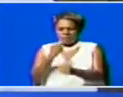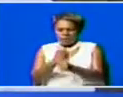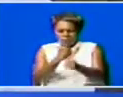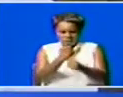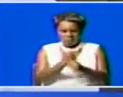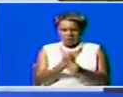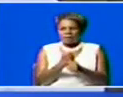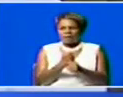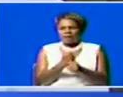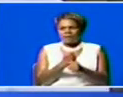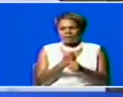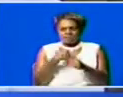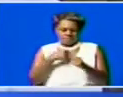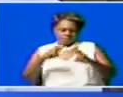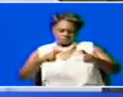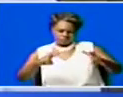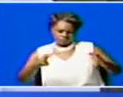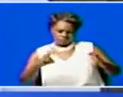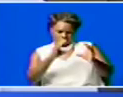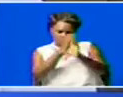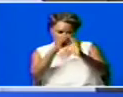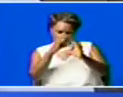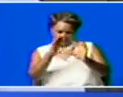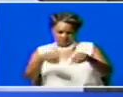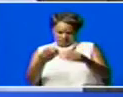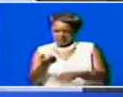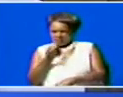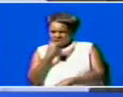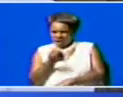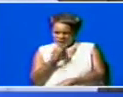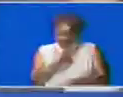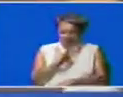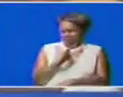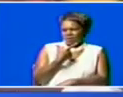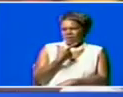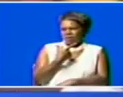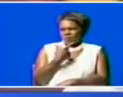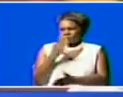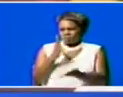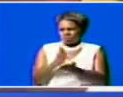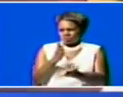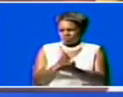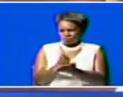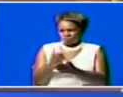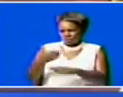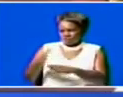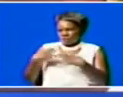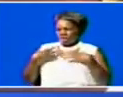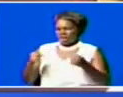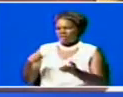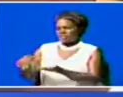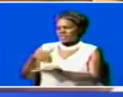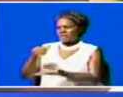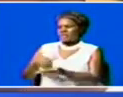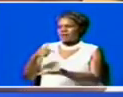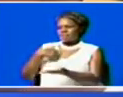consultations. Examined them, gave prescriptions where needed. They really assigned me to the health facility, so